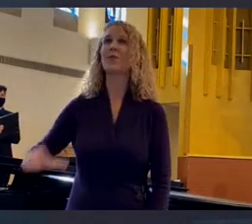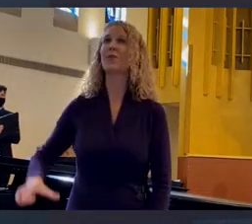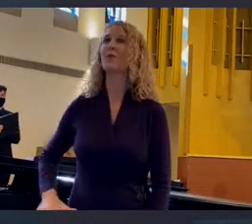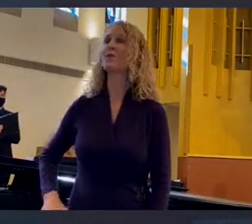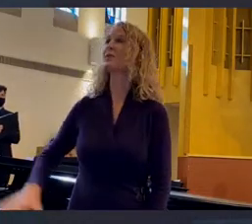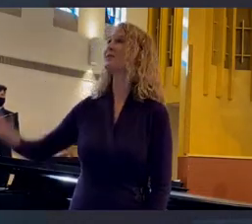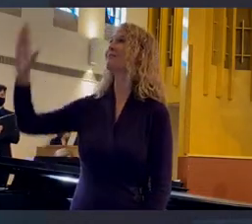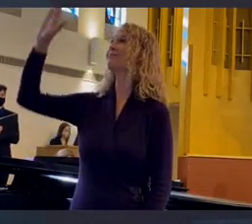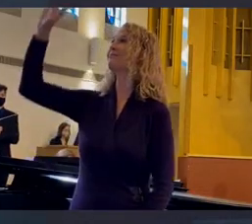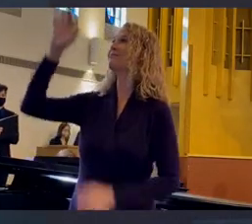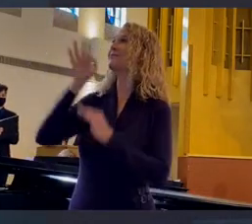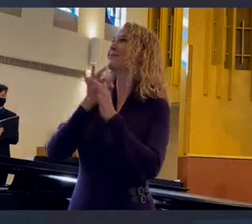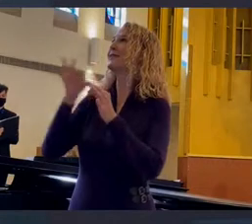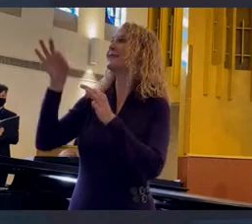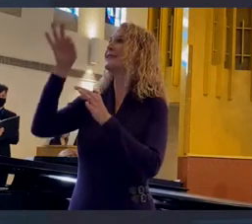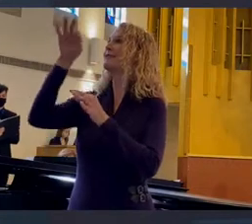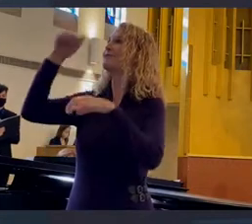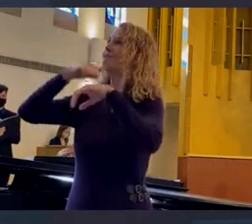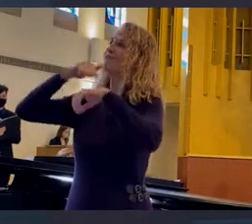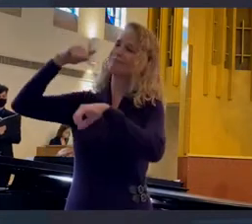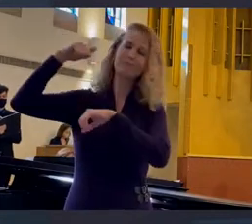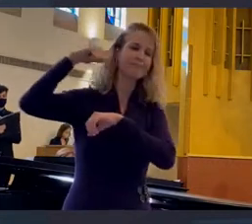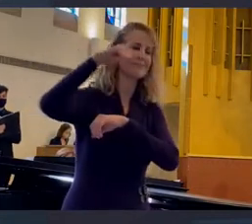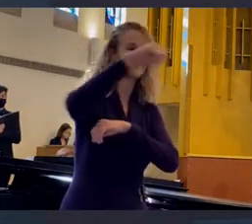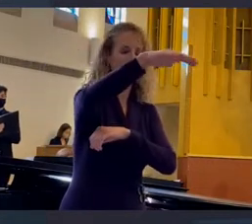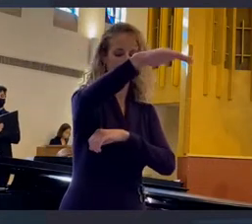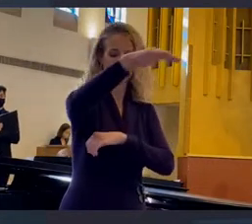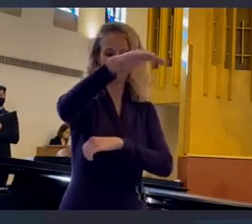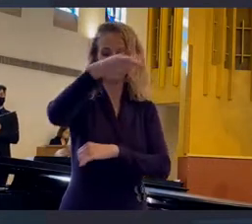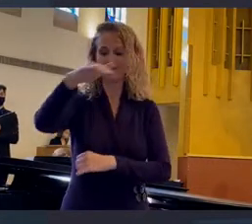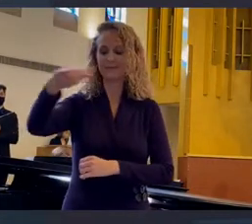Lord, send out your spirit.